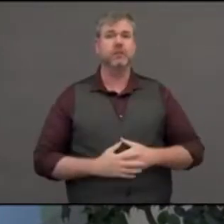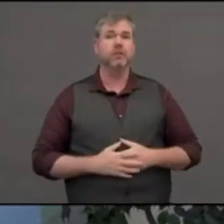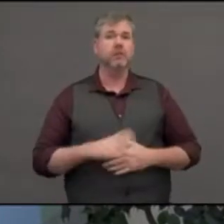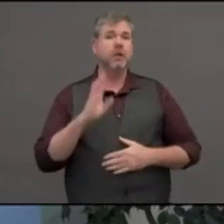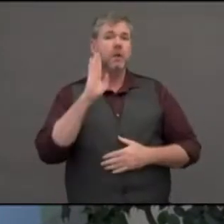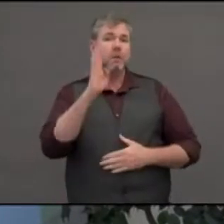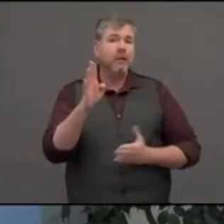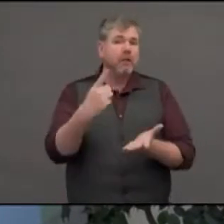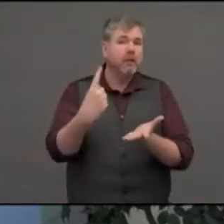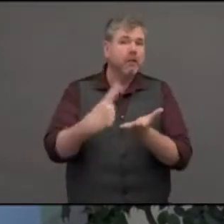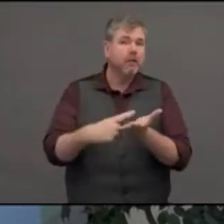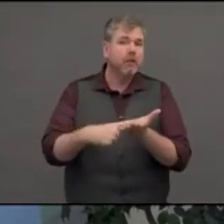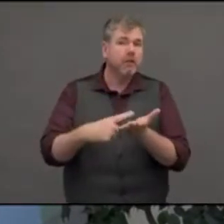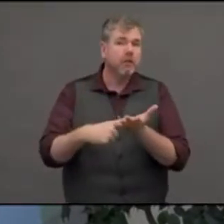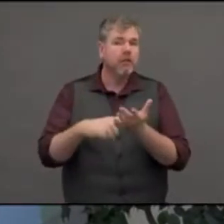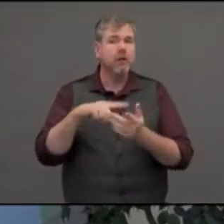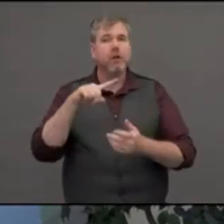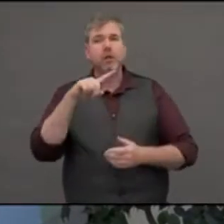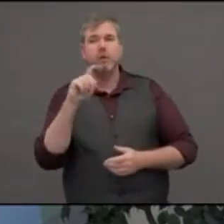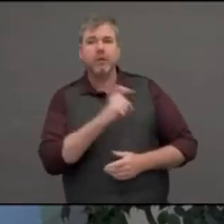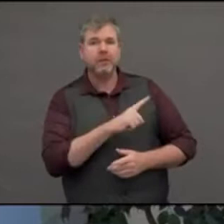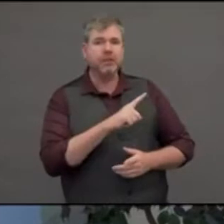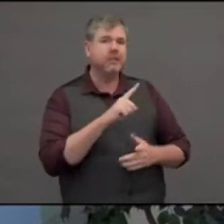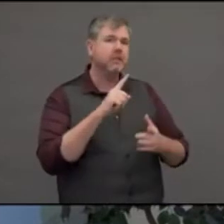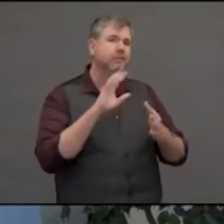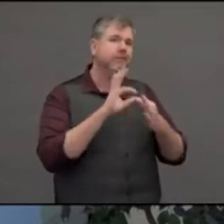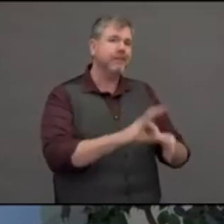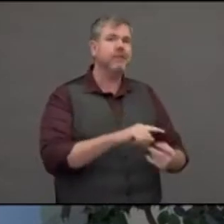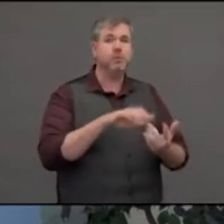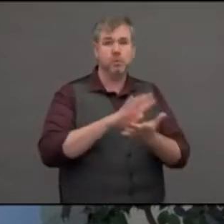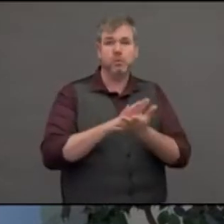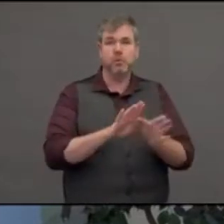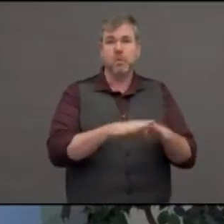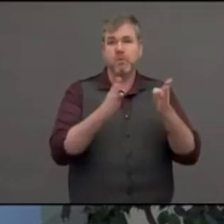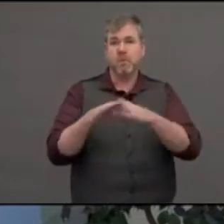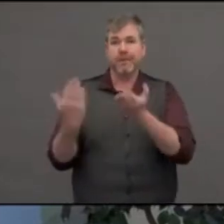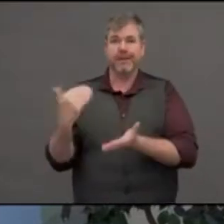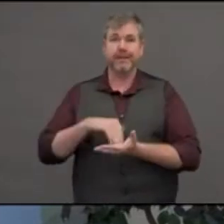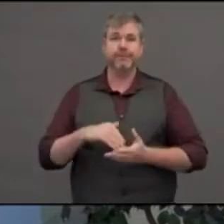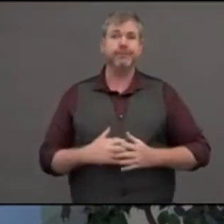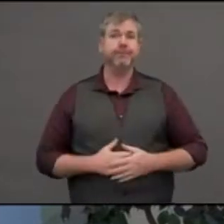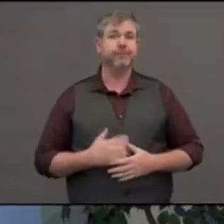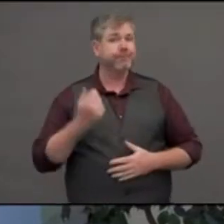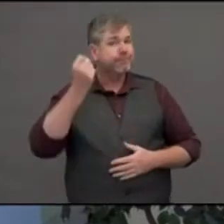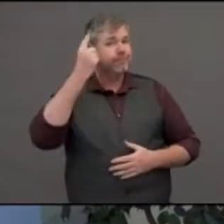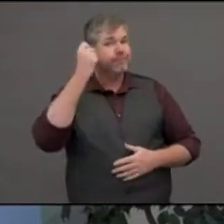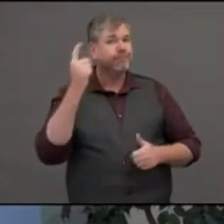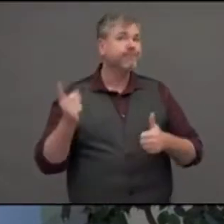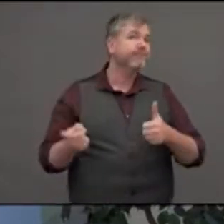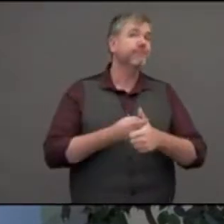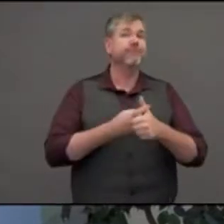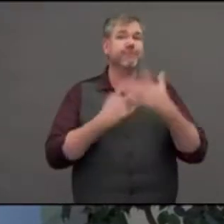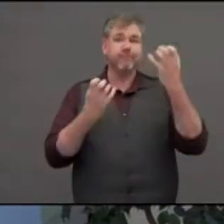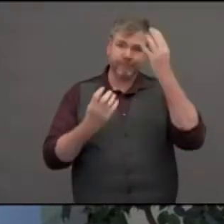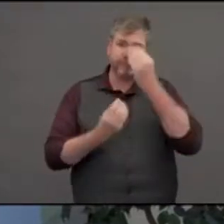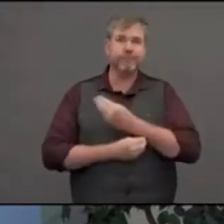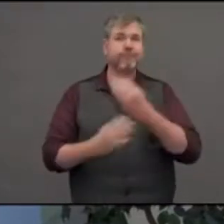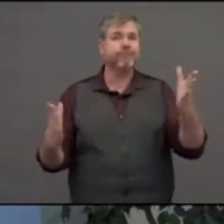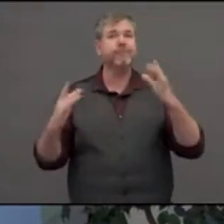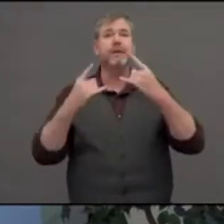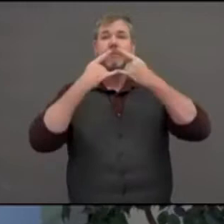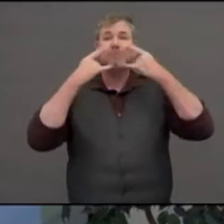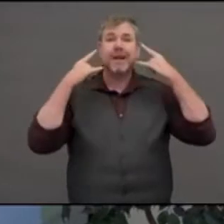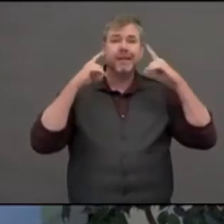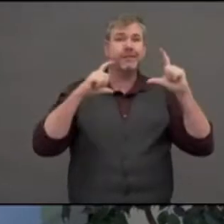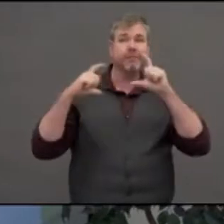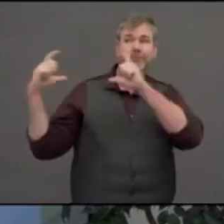here in Santa Clara County. But first, we want to let you know that prior to this broadcast, we did remove our face coverings so